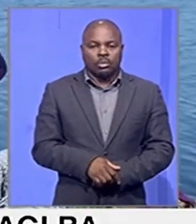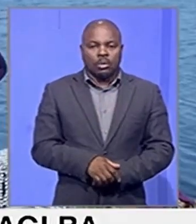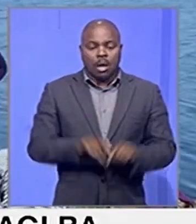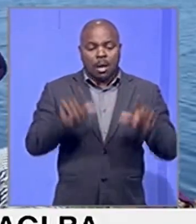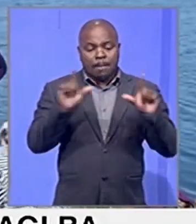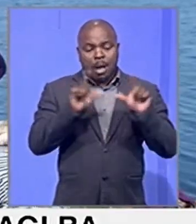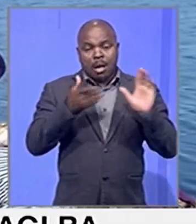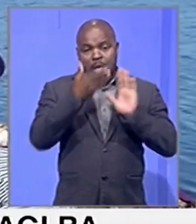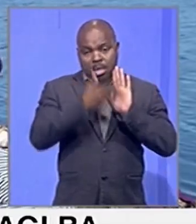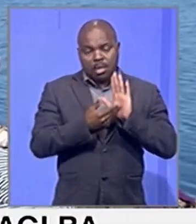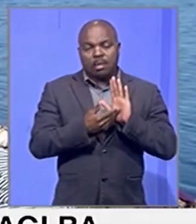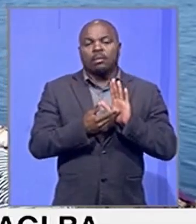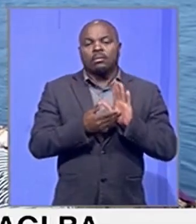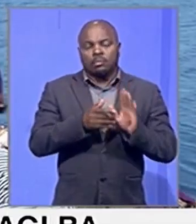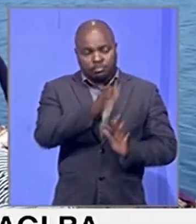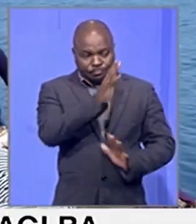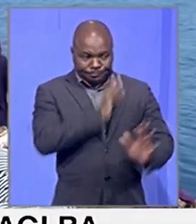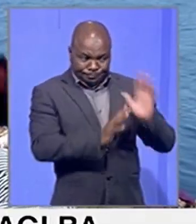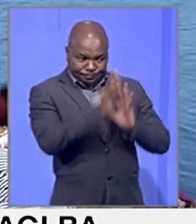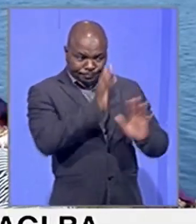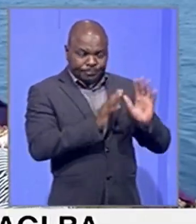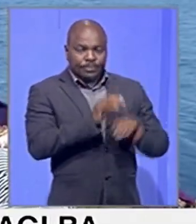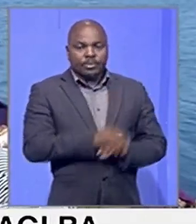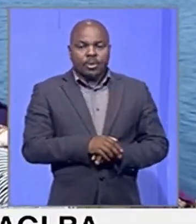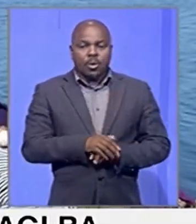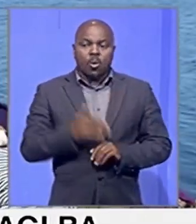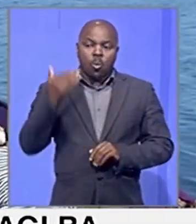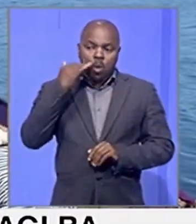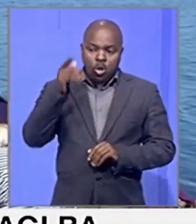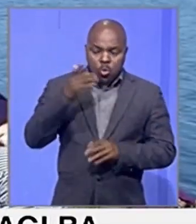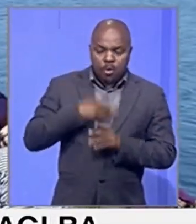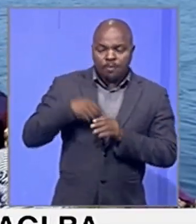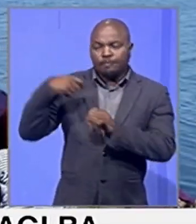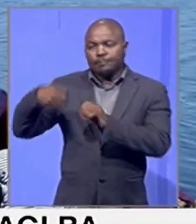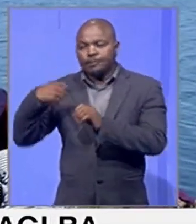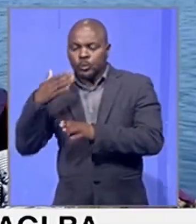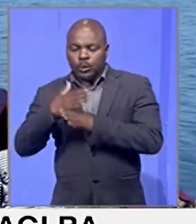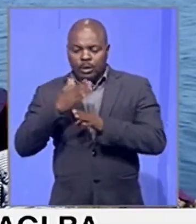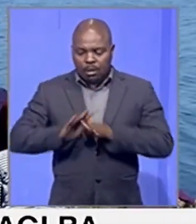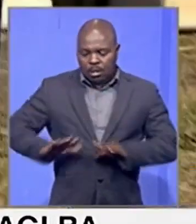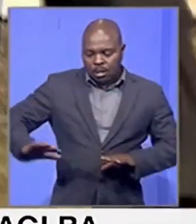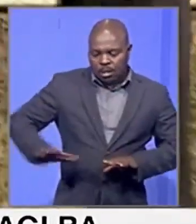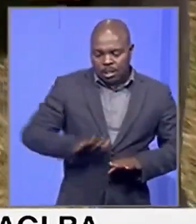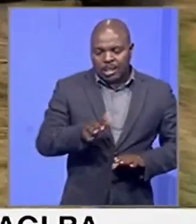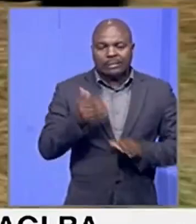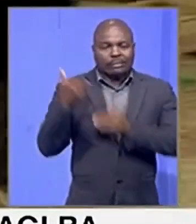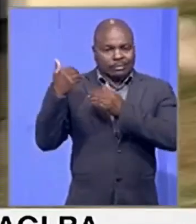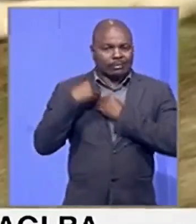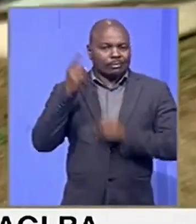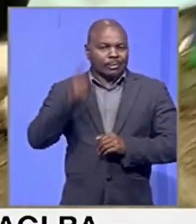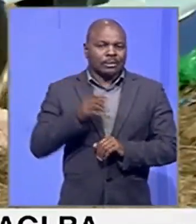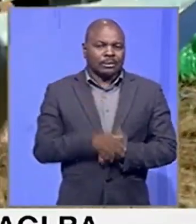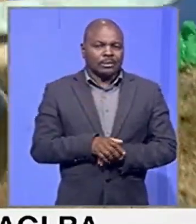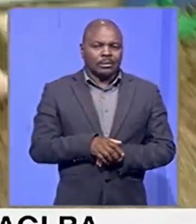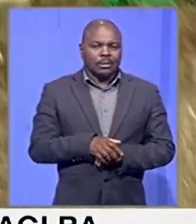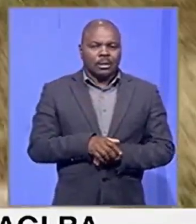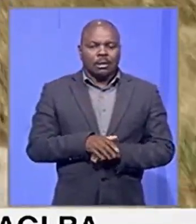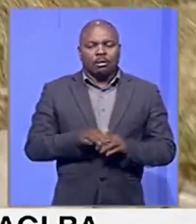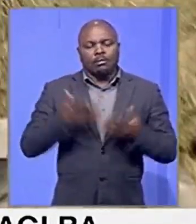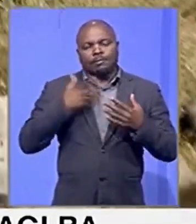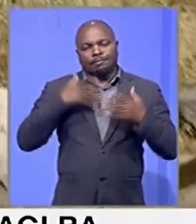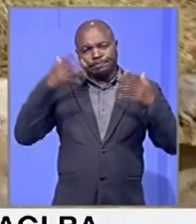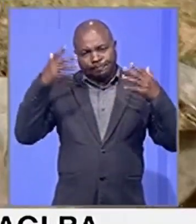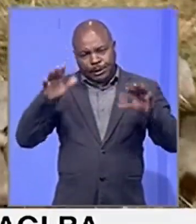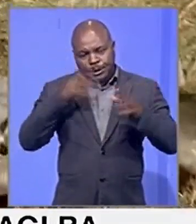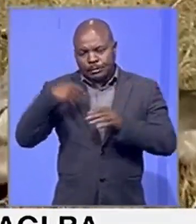ba re tlhalosetsa fela for gore o tshwantse gore mo berekelang teng o keep plek ya gago le safe. Fa ba goroga mo dintshing tsa letamo ba